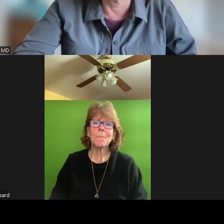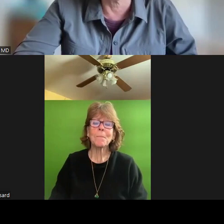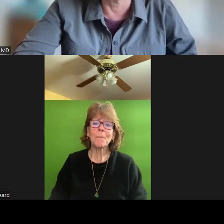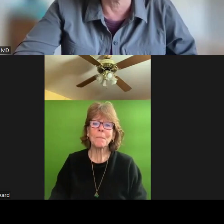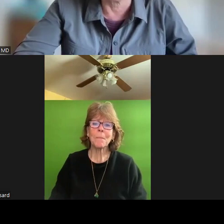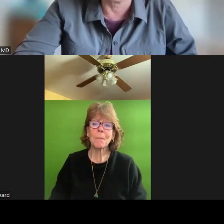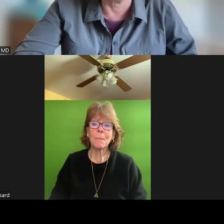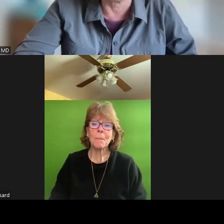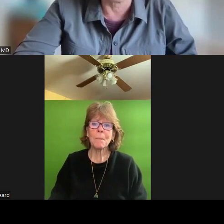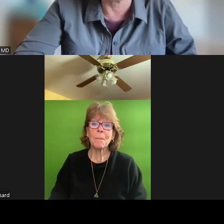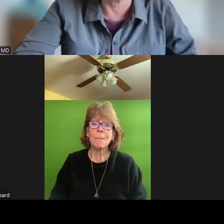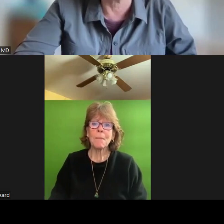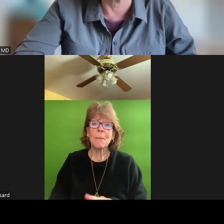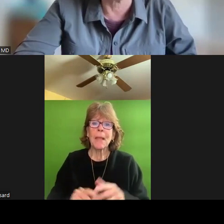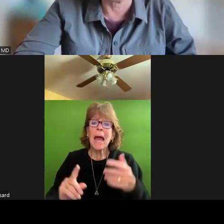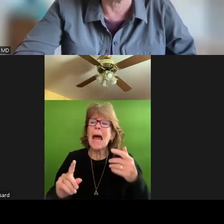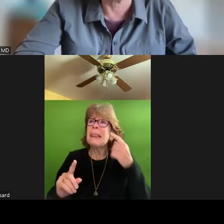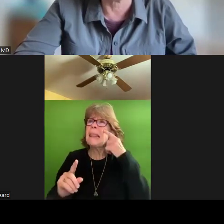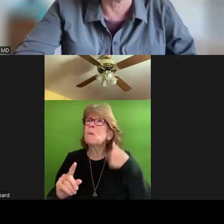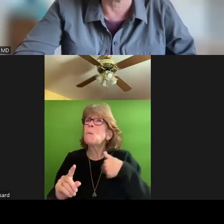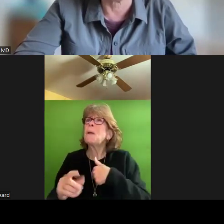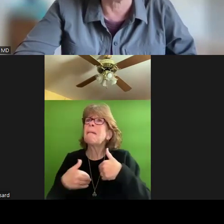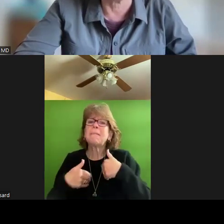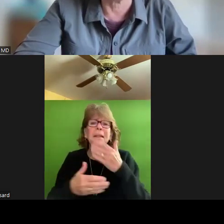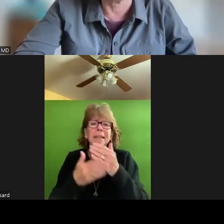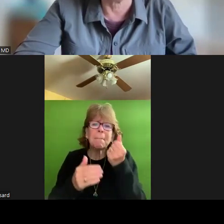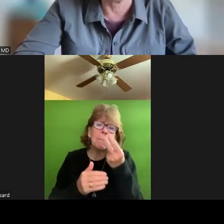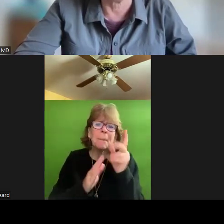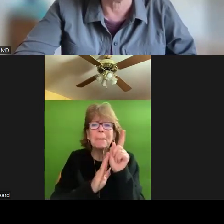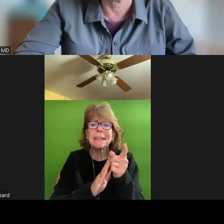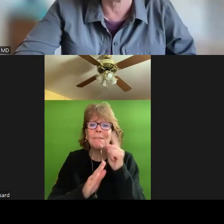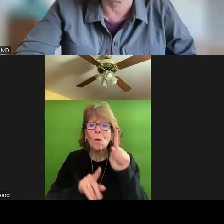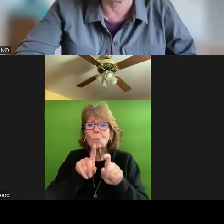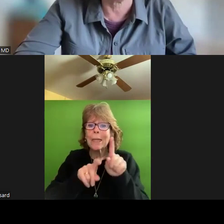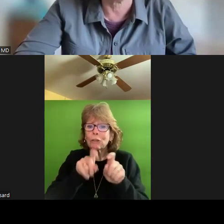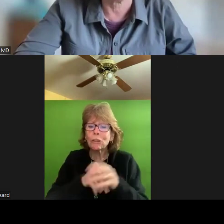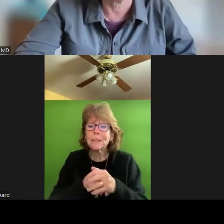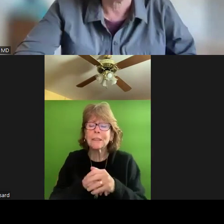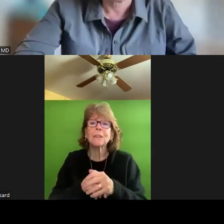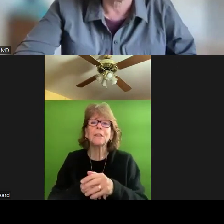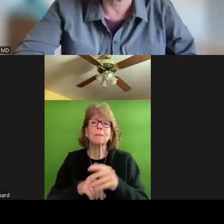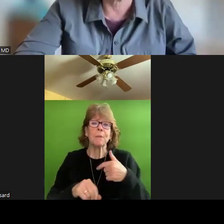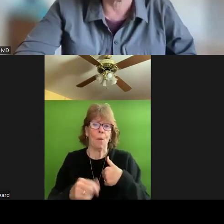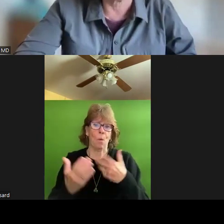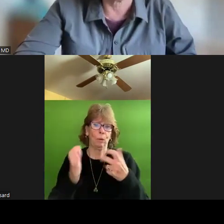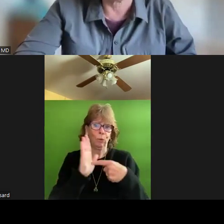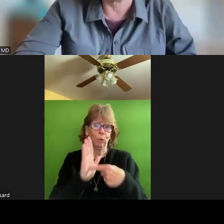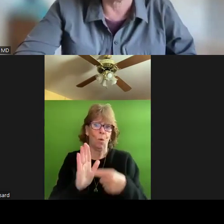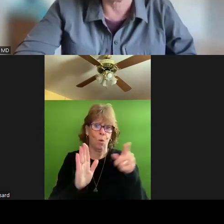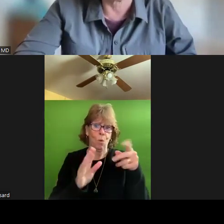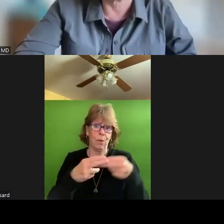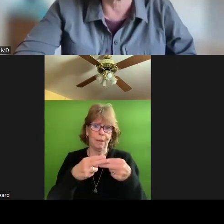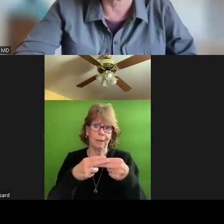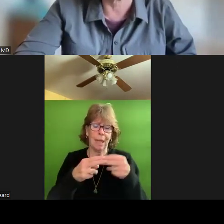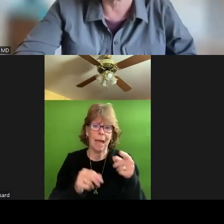So I think to give some time for questions, I'm just going to show you this slide and basically let you know